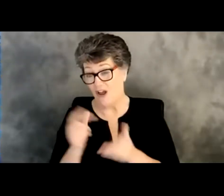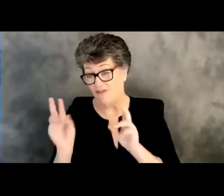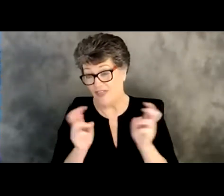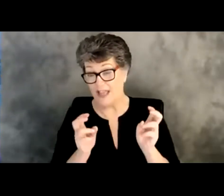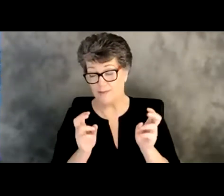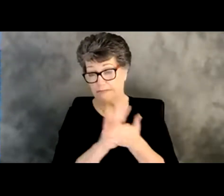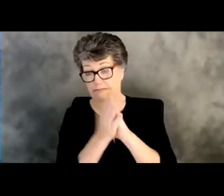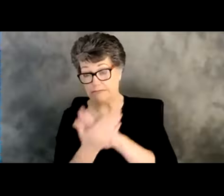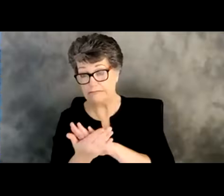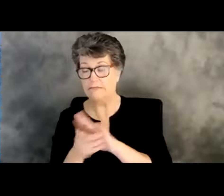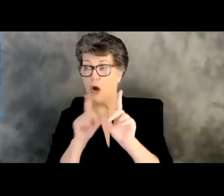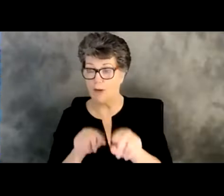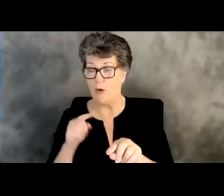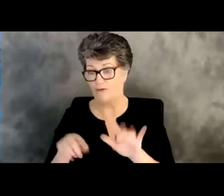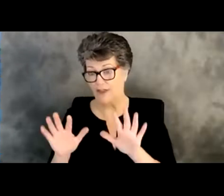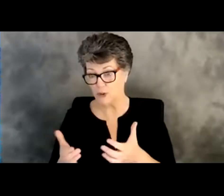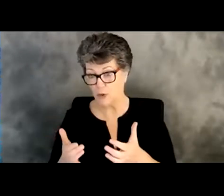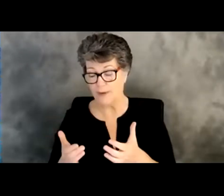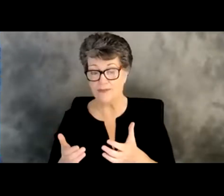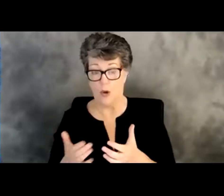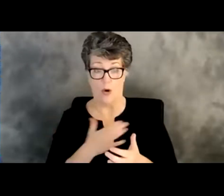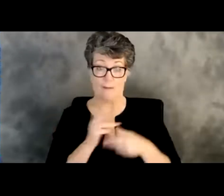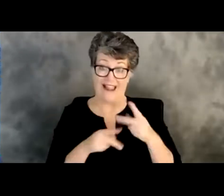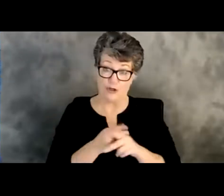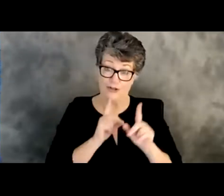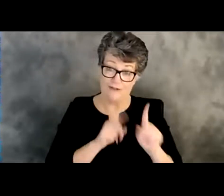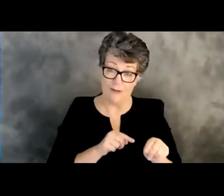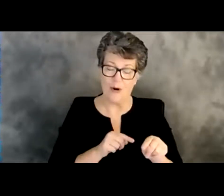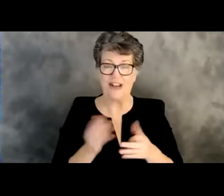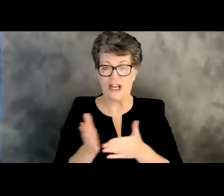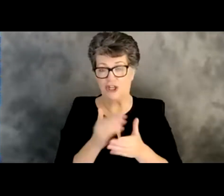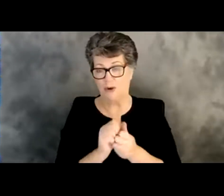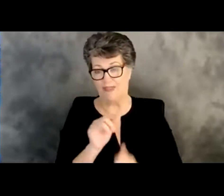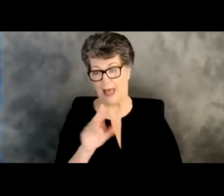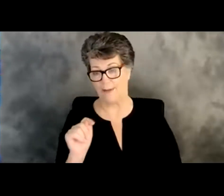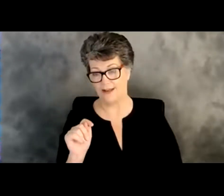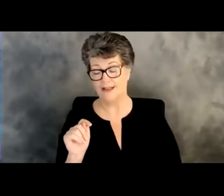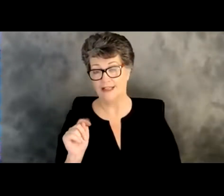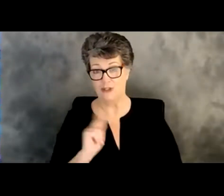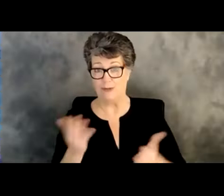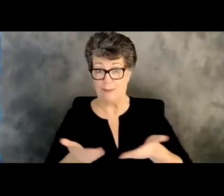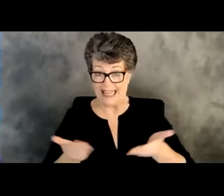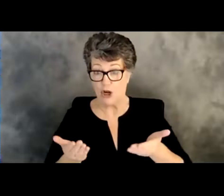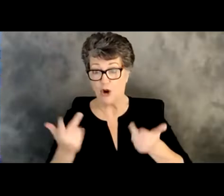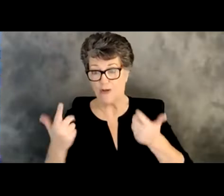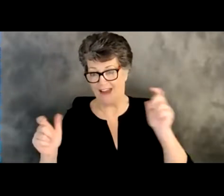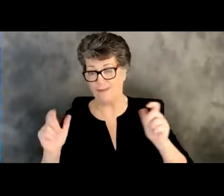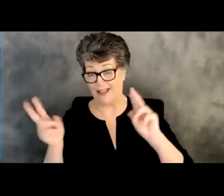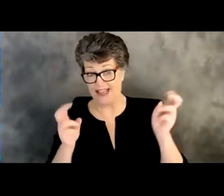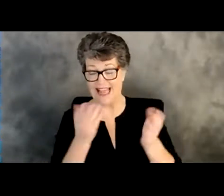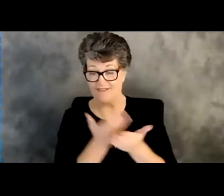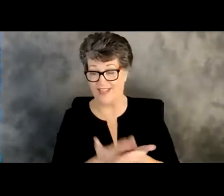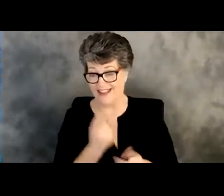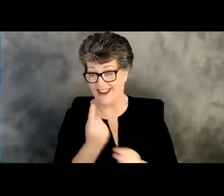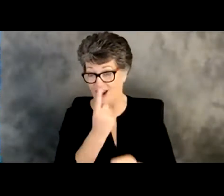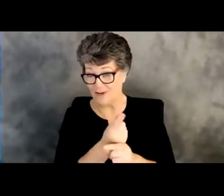that into kind of a report from this group, or at least my version of the report, and share it with the cabinet so people really do hear kind of big themes and I can validate that I got it right before I